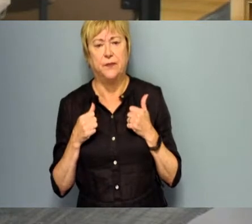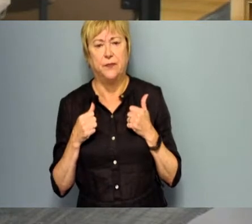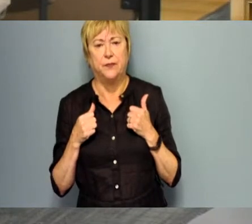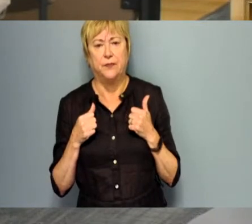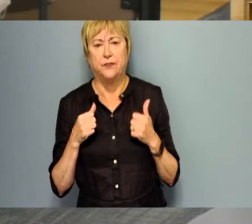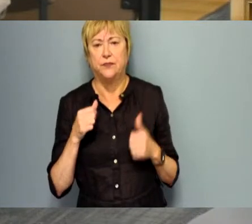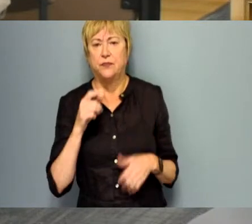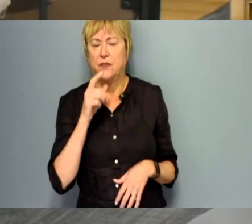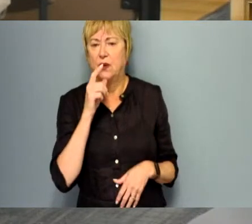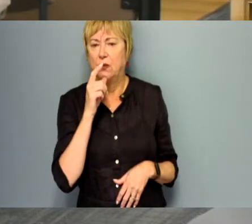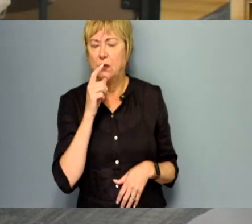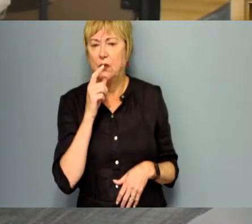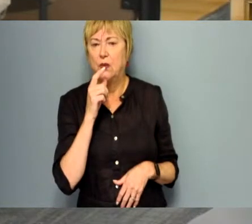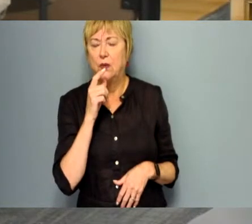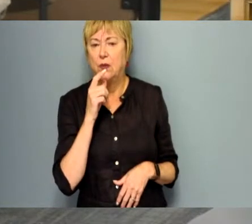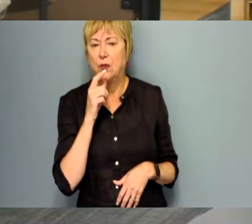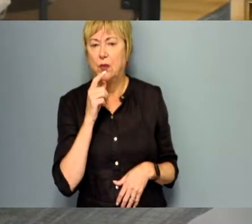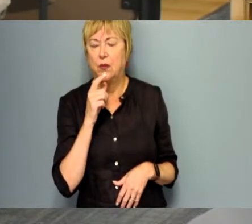who else